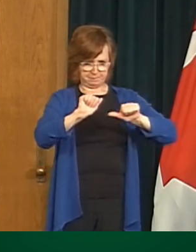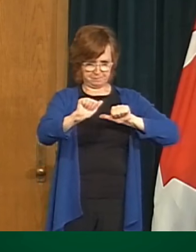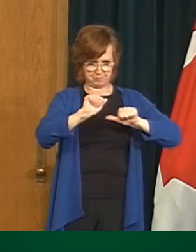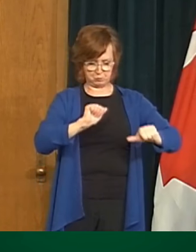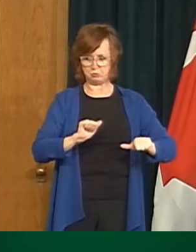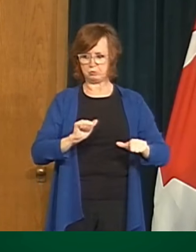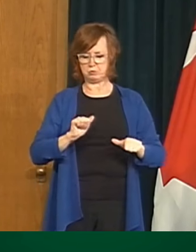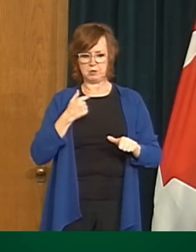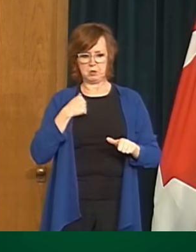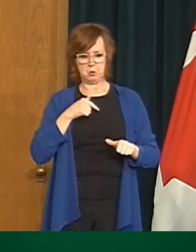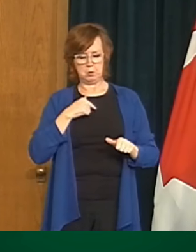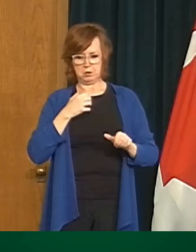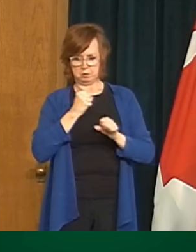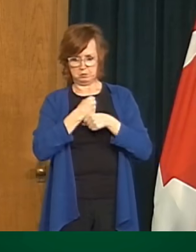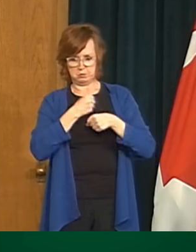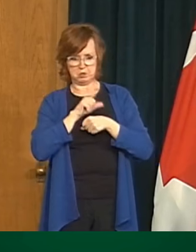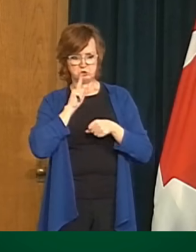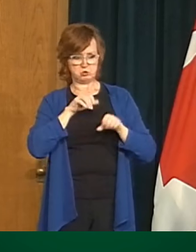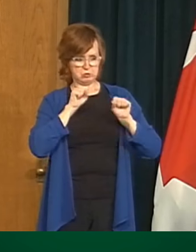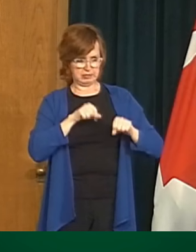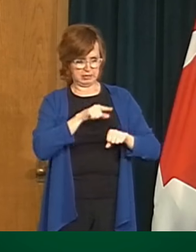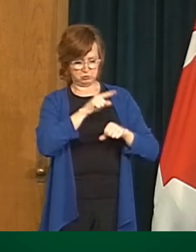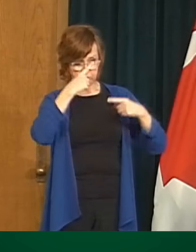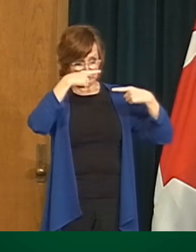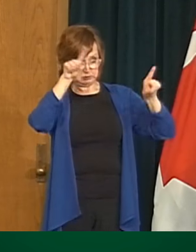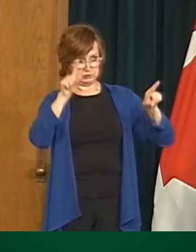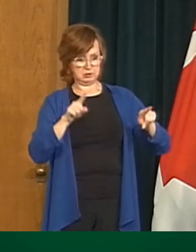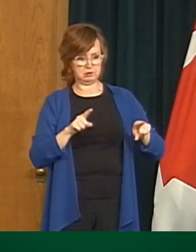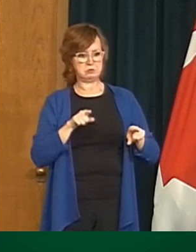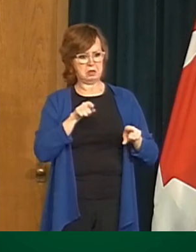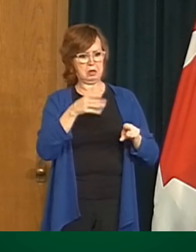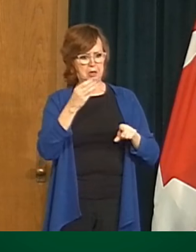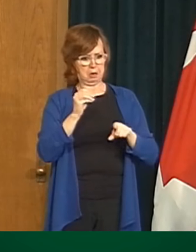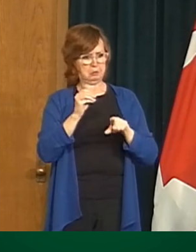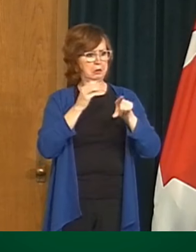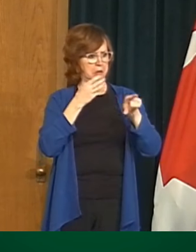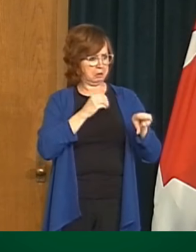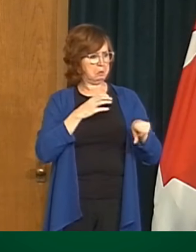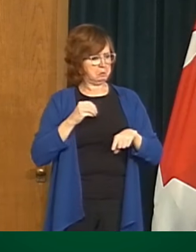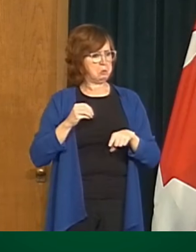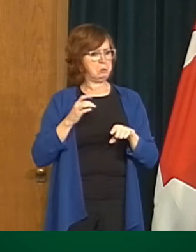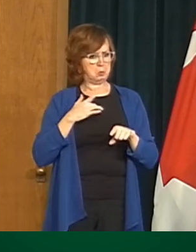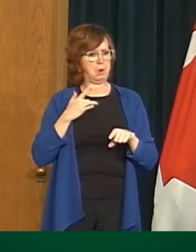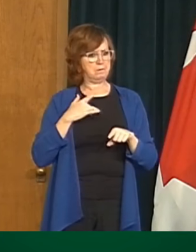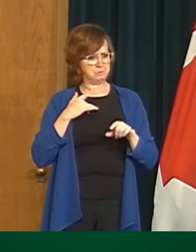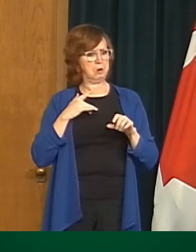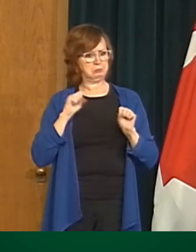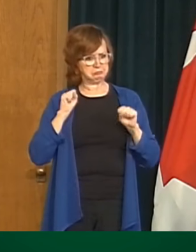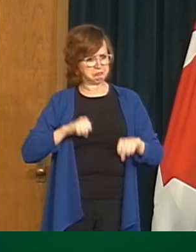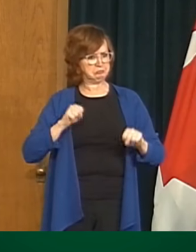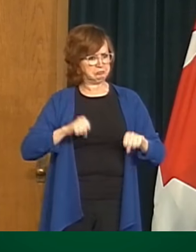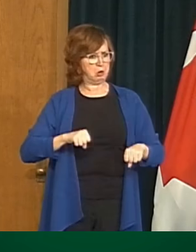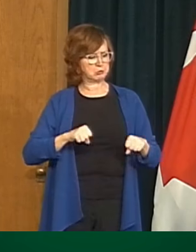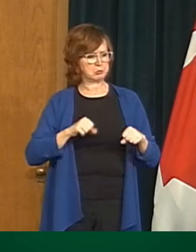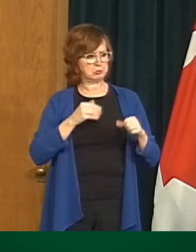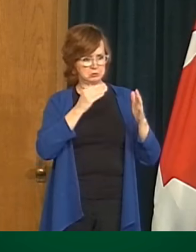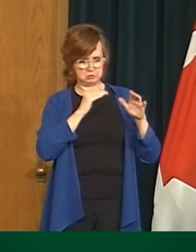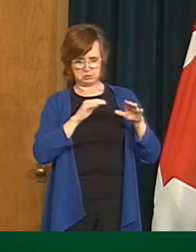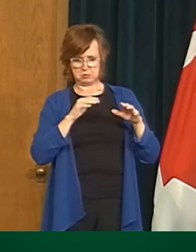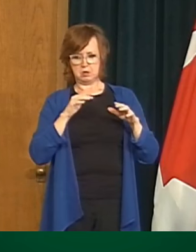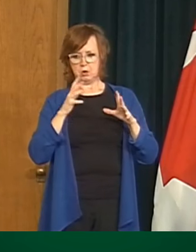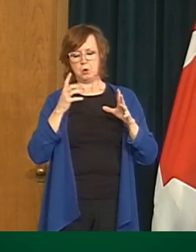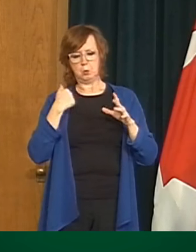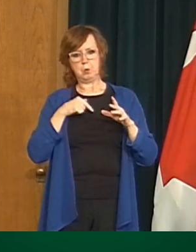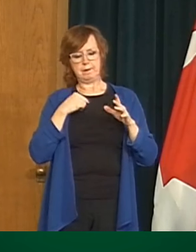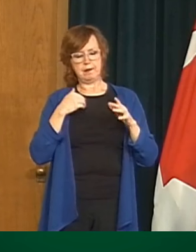some of the additional things that we've been doing at Priority Saskatchewan is going to continue to ensure that these contracts are going to